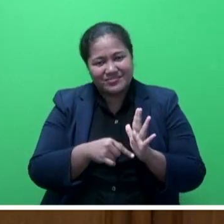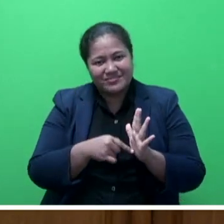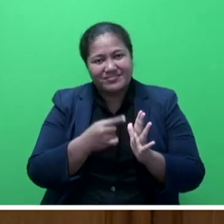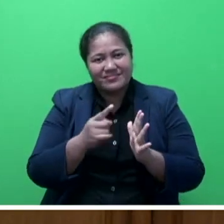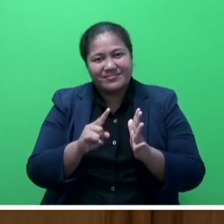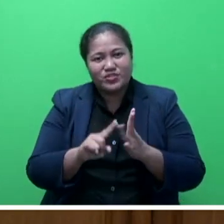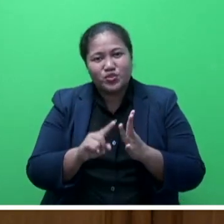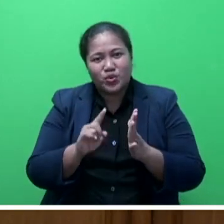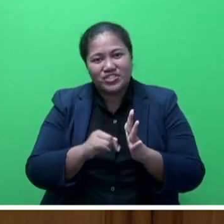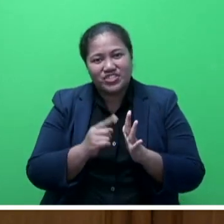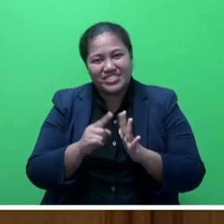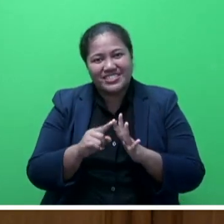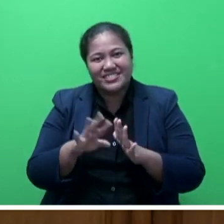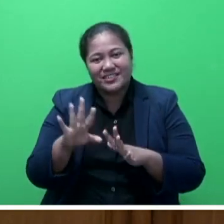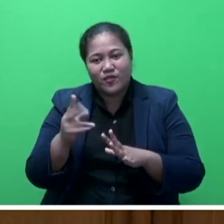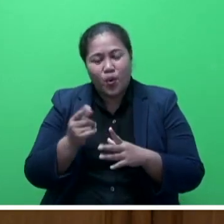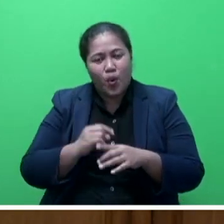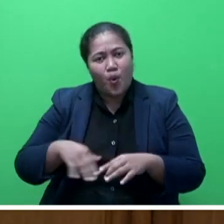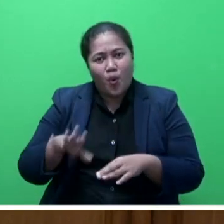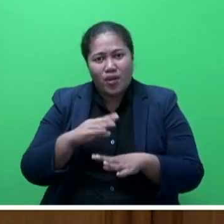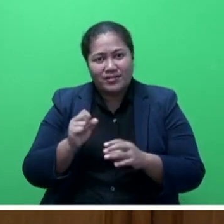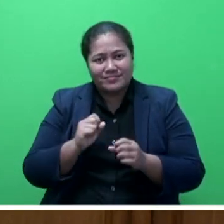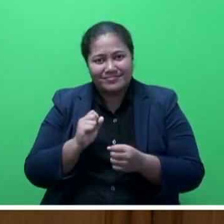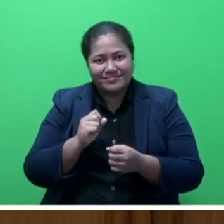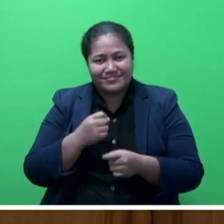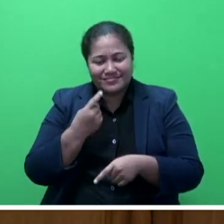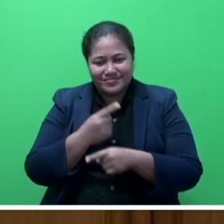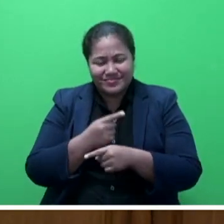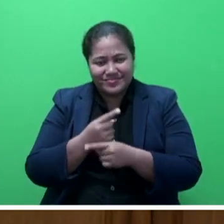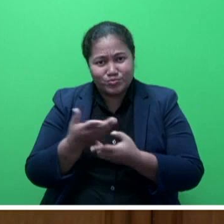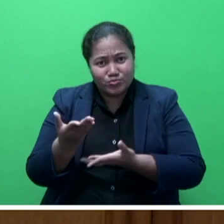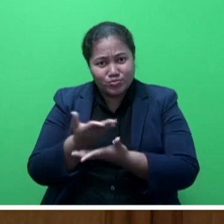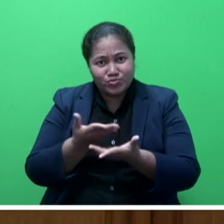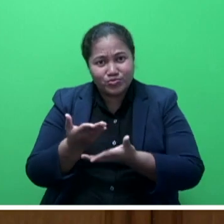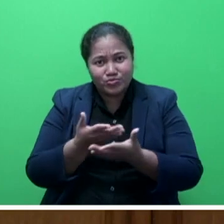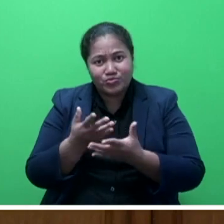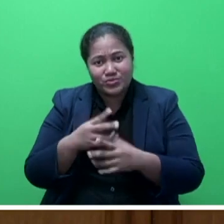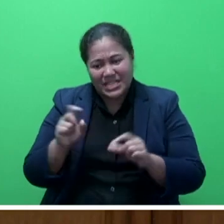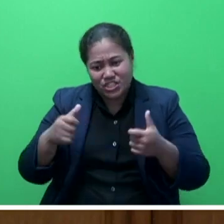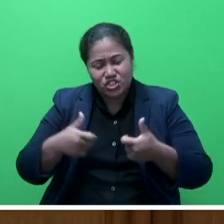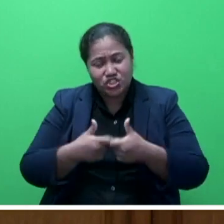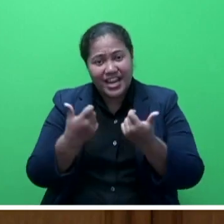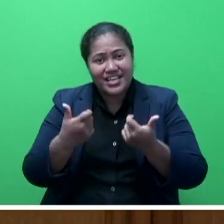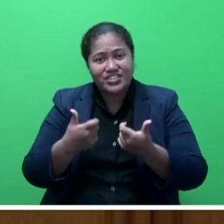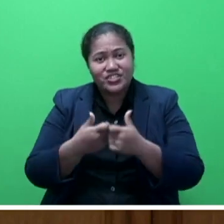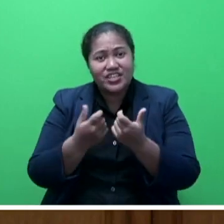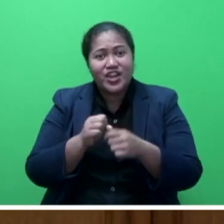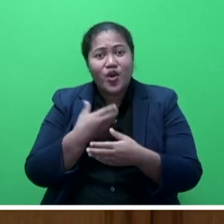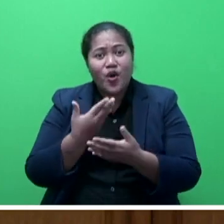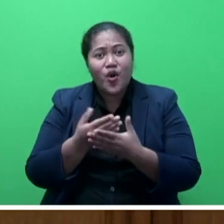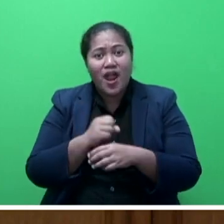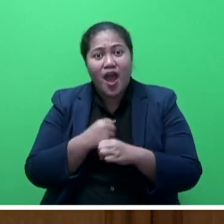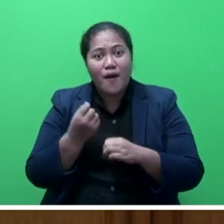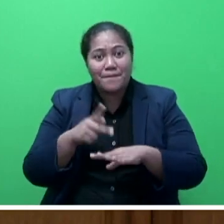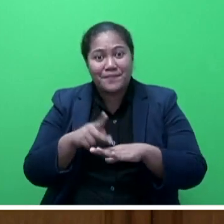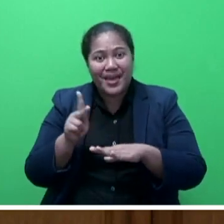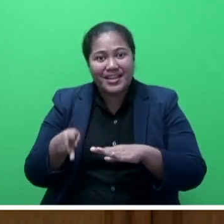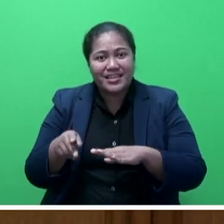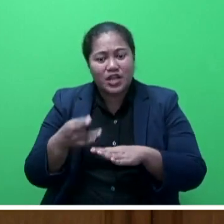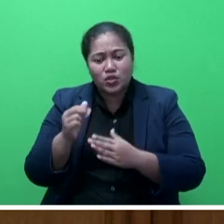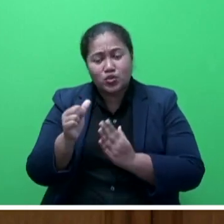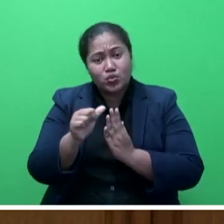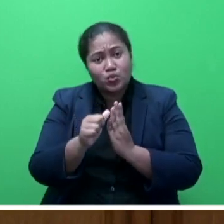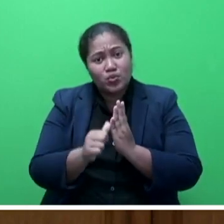his thought-provoking address, challenging all parliamentarians to act with